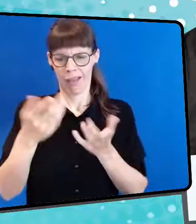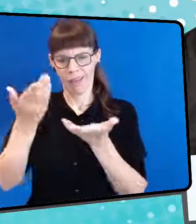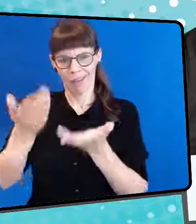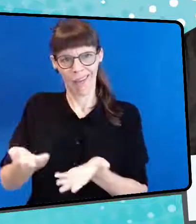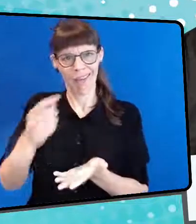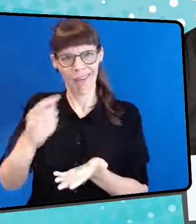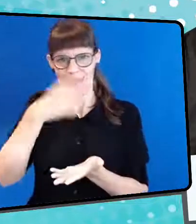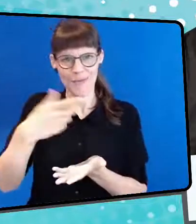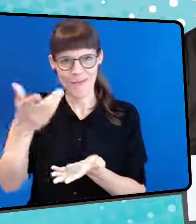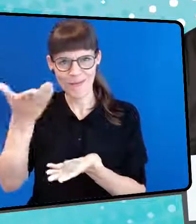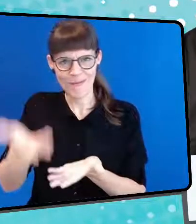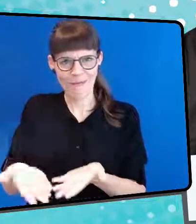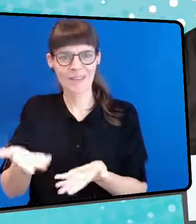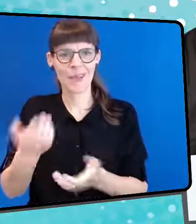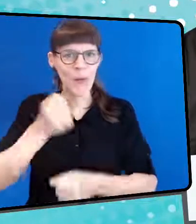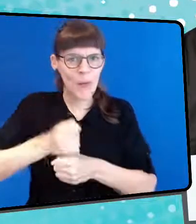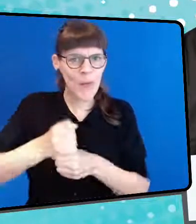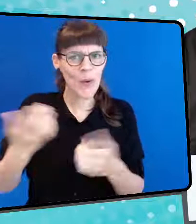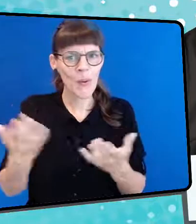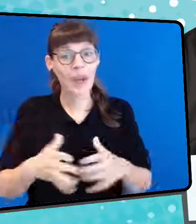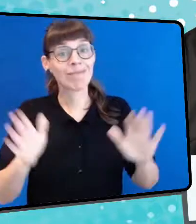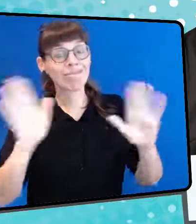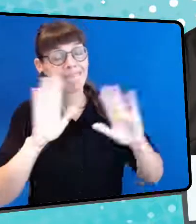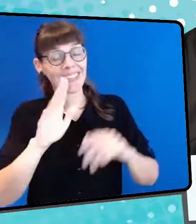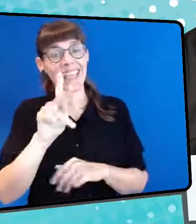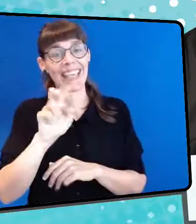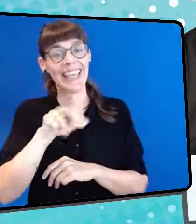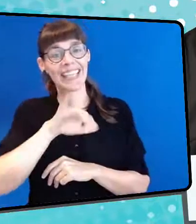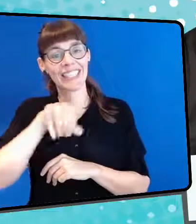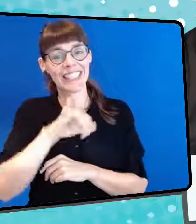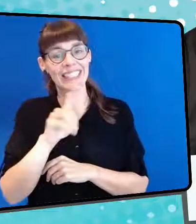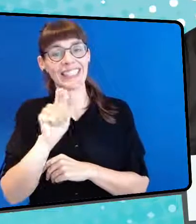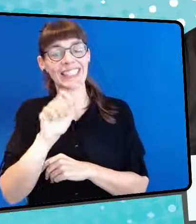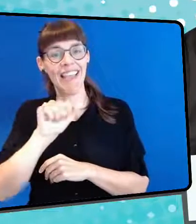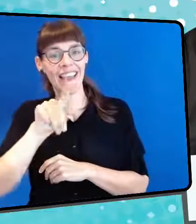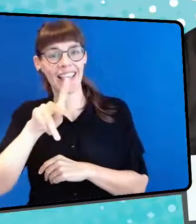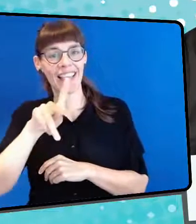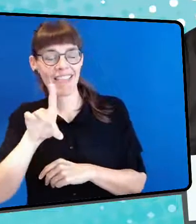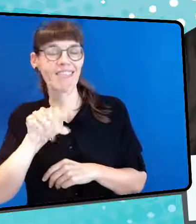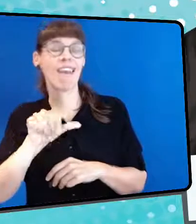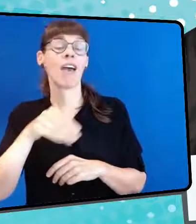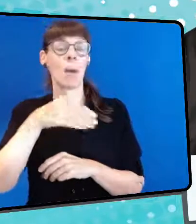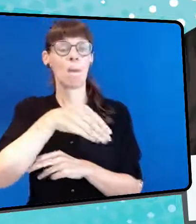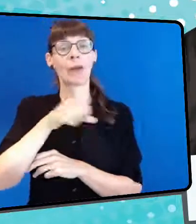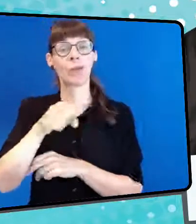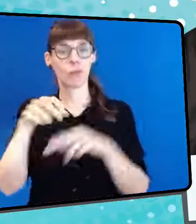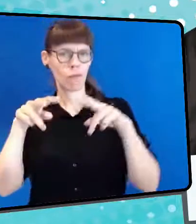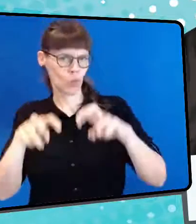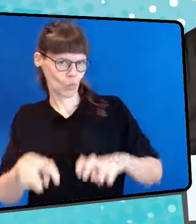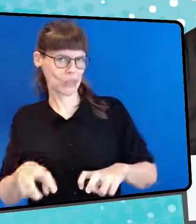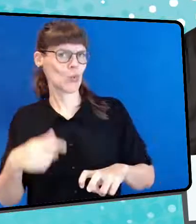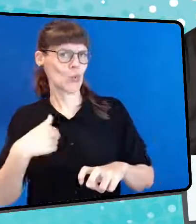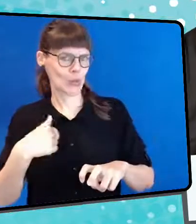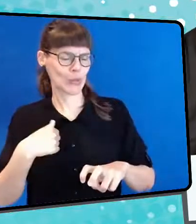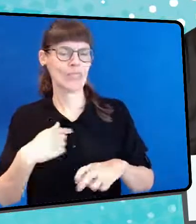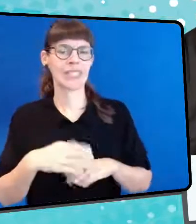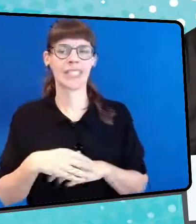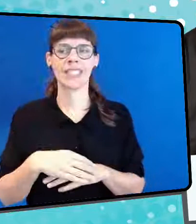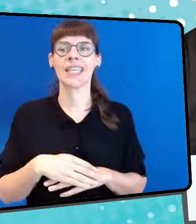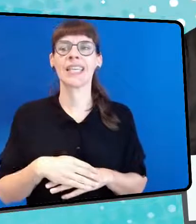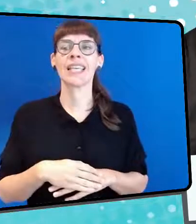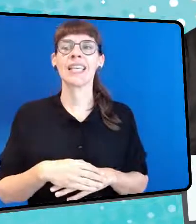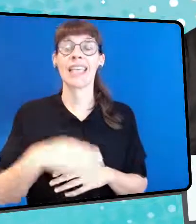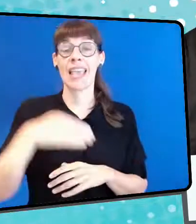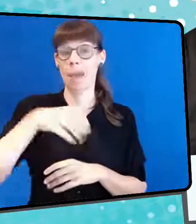do. Hi, yeah, I'm Kenji Takeda. I work for Microsoft Research. So we're the part of Microsoft that really does the